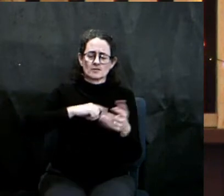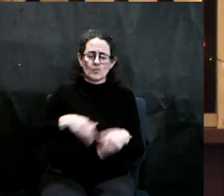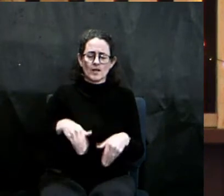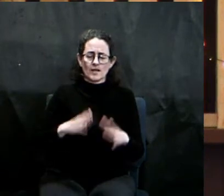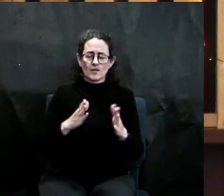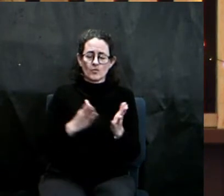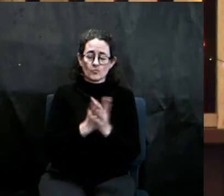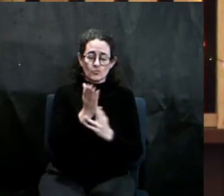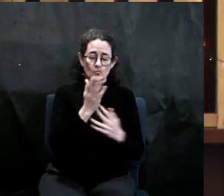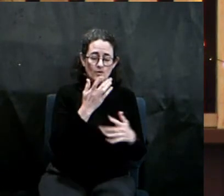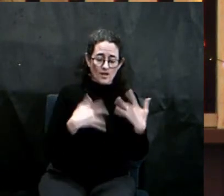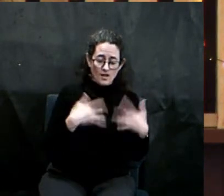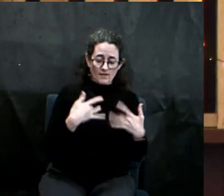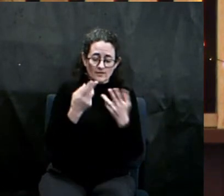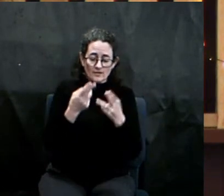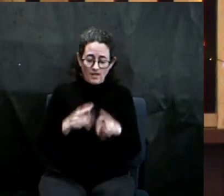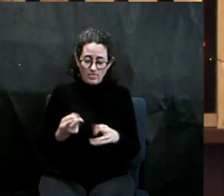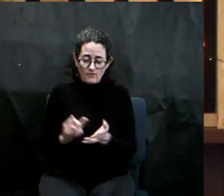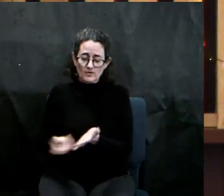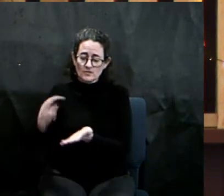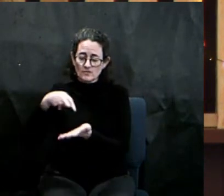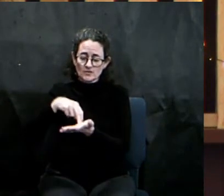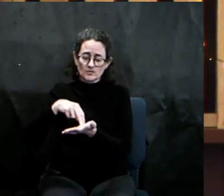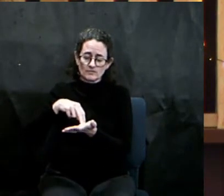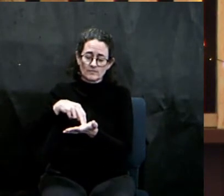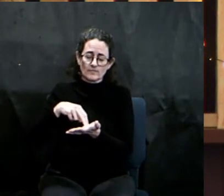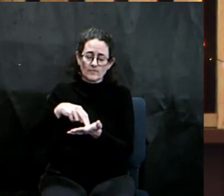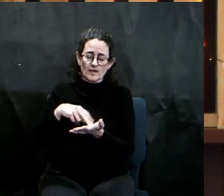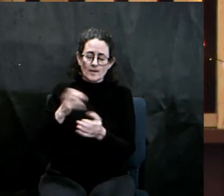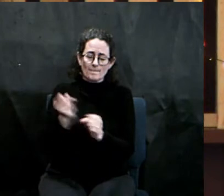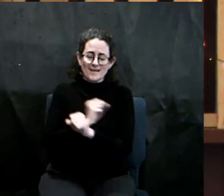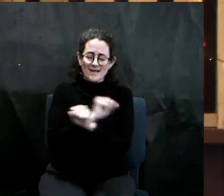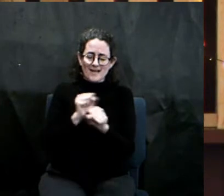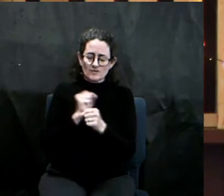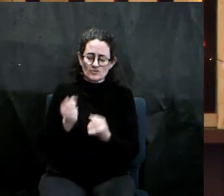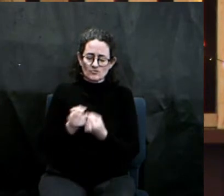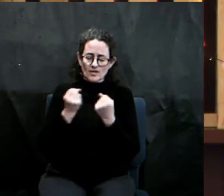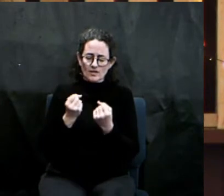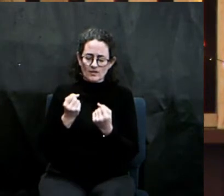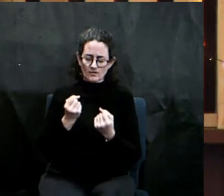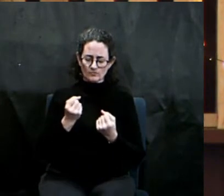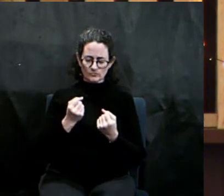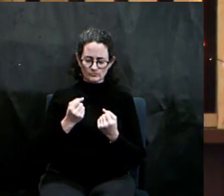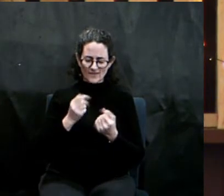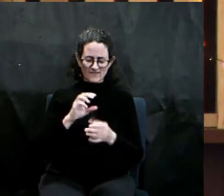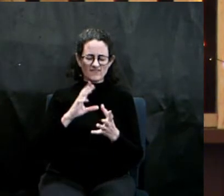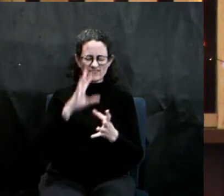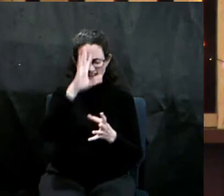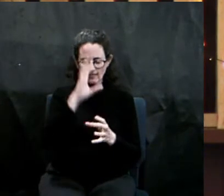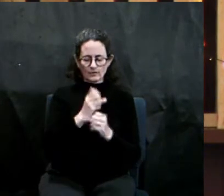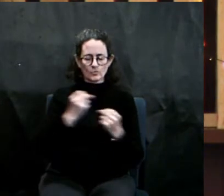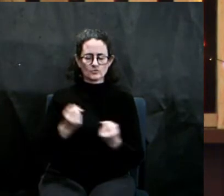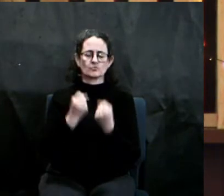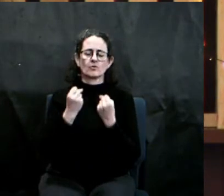resurrection. Strengthen us in our faith that we will seek to follow you with all our hearts and make